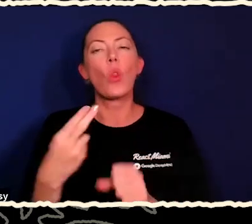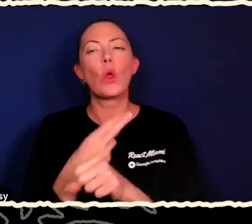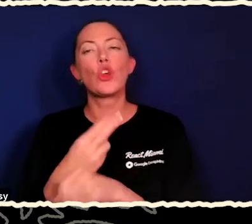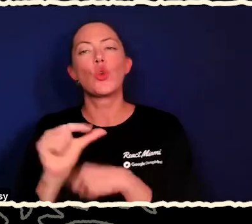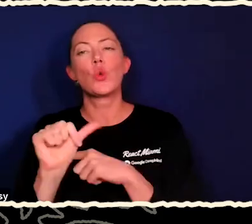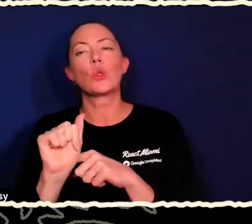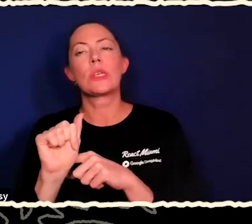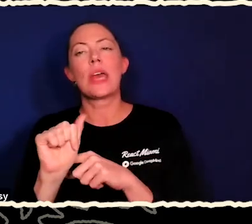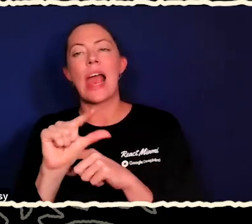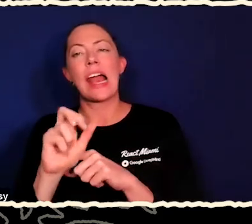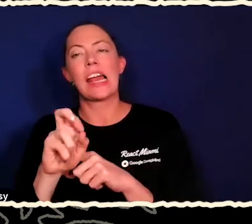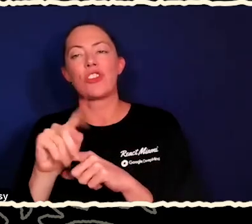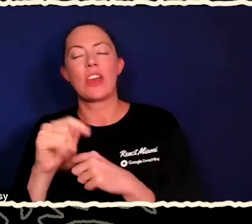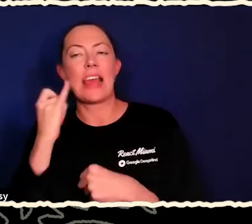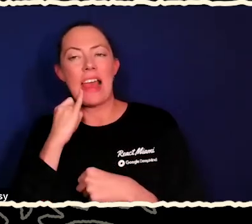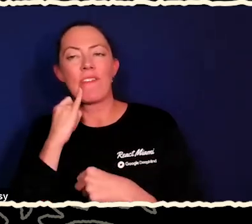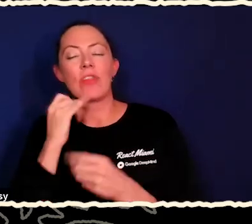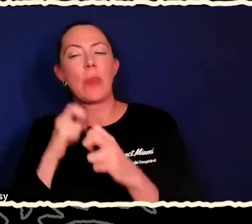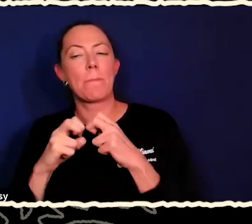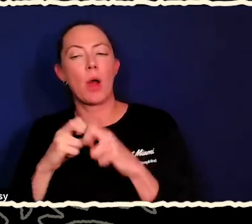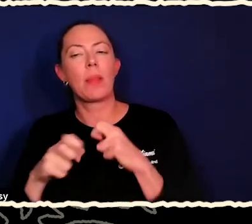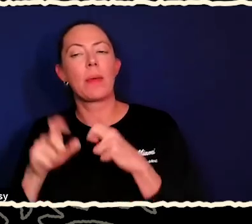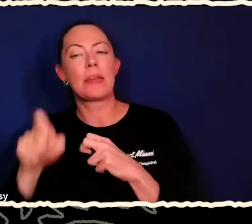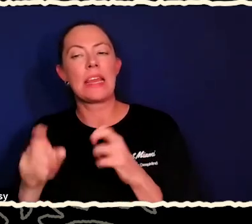genuinely needs planning.